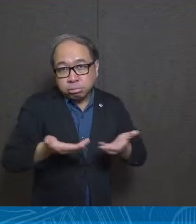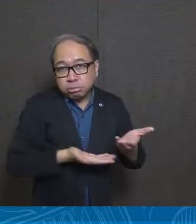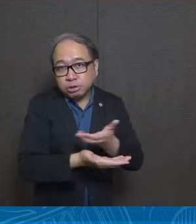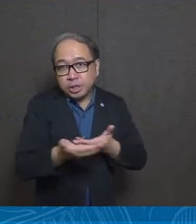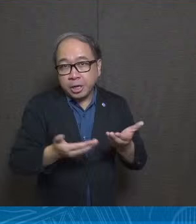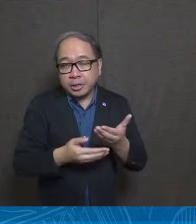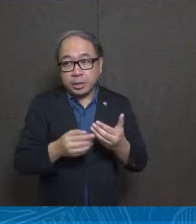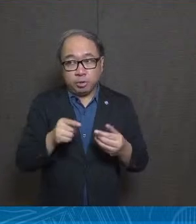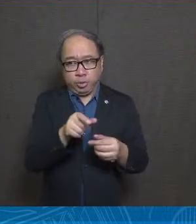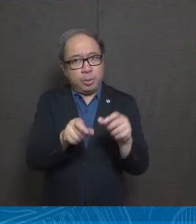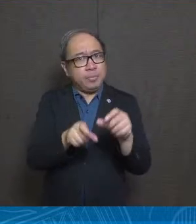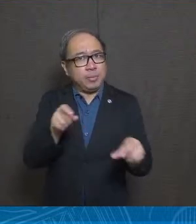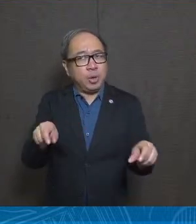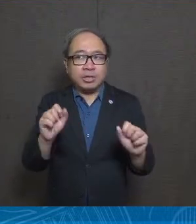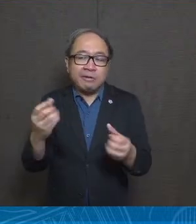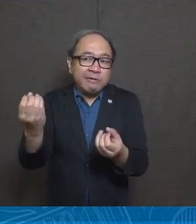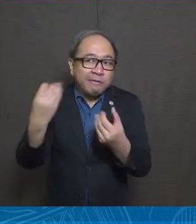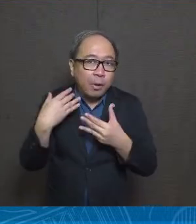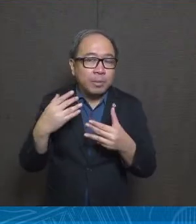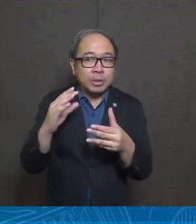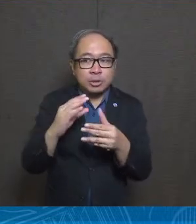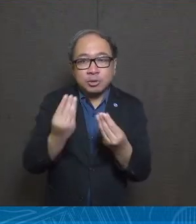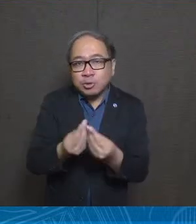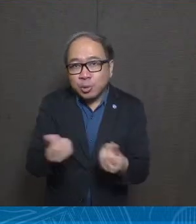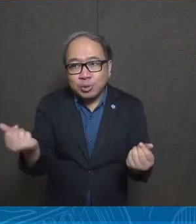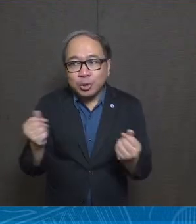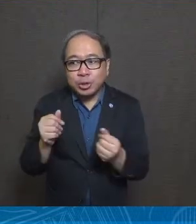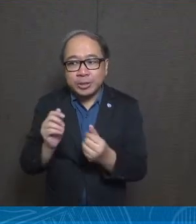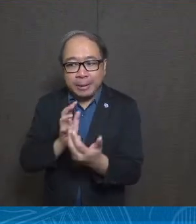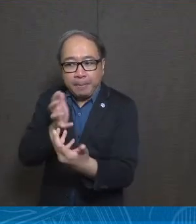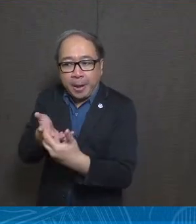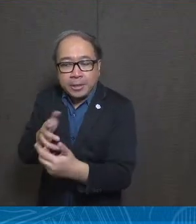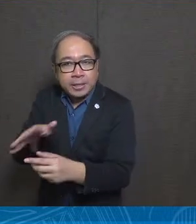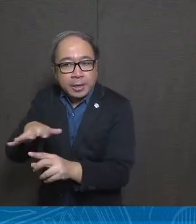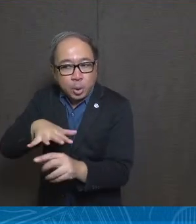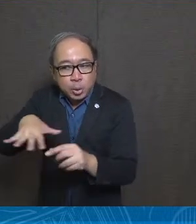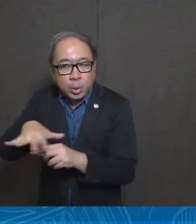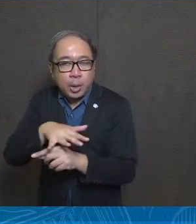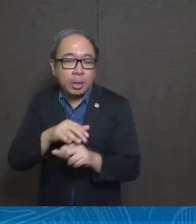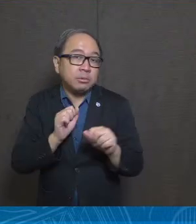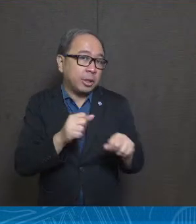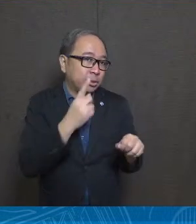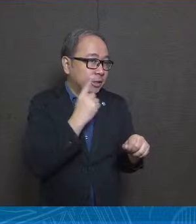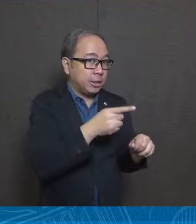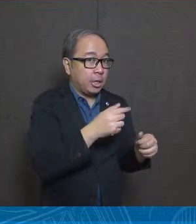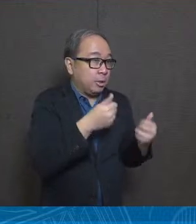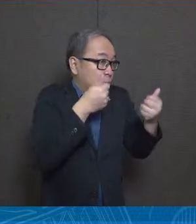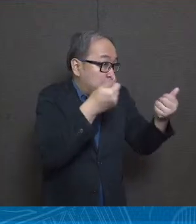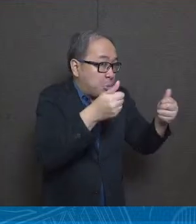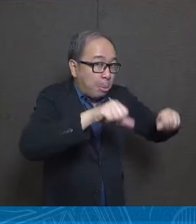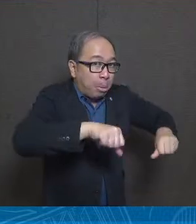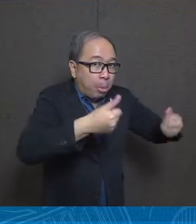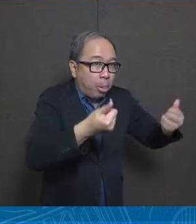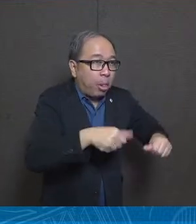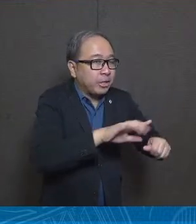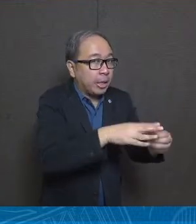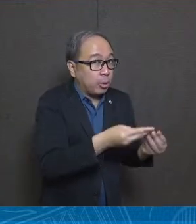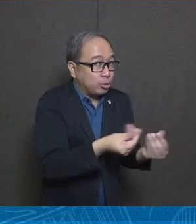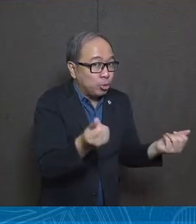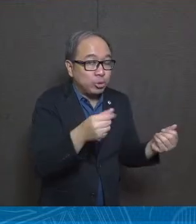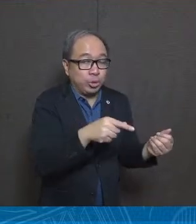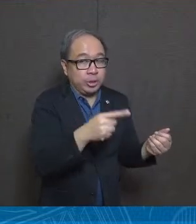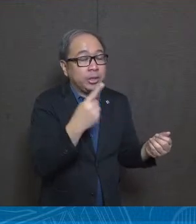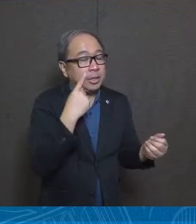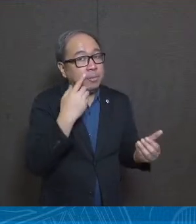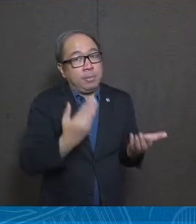provide, people would provide those solutions, could provide the local context they were in, provide the performance of those solutions, and really AI perhaps trying,